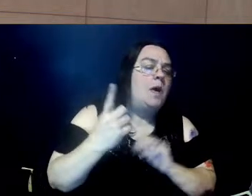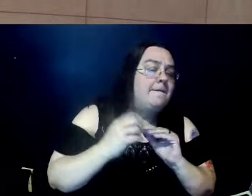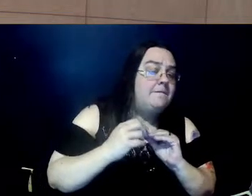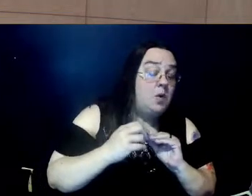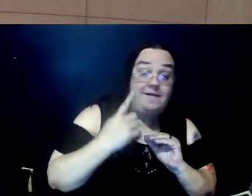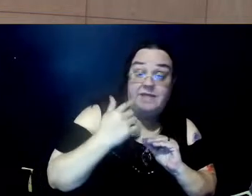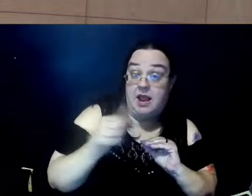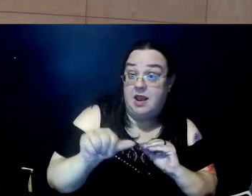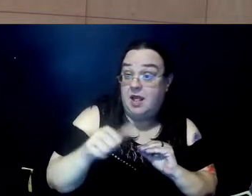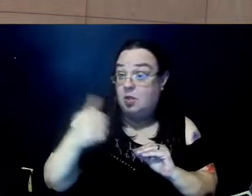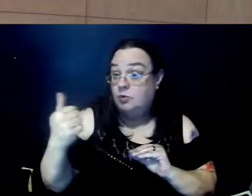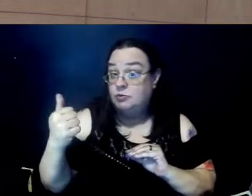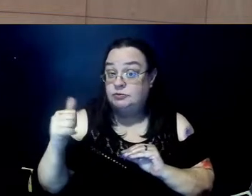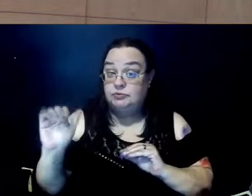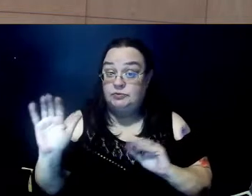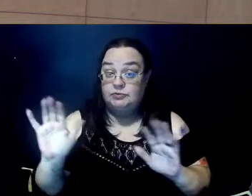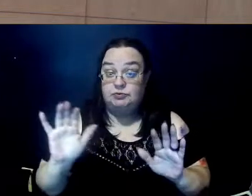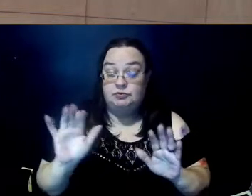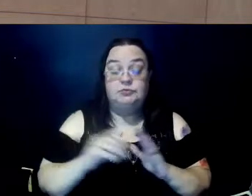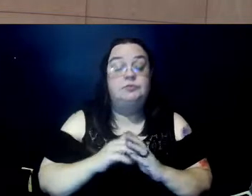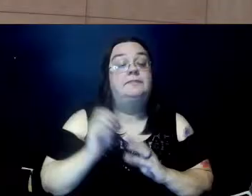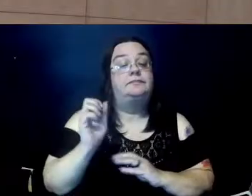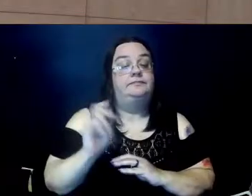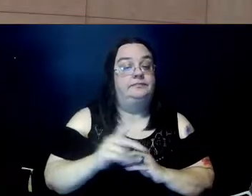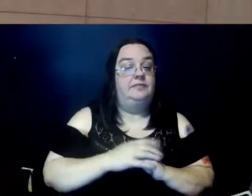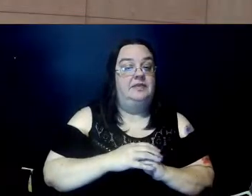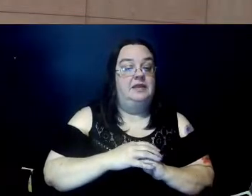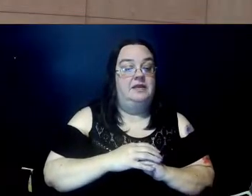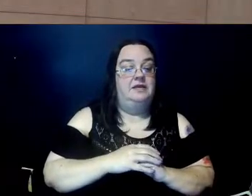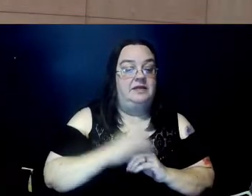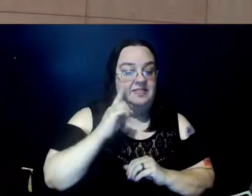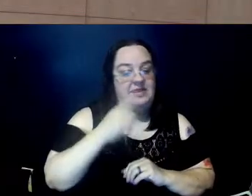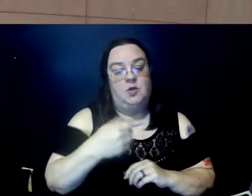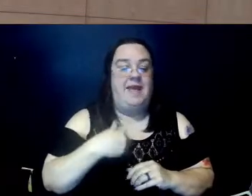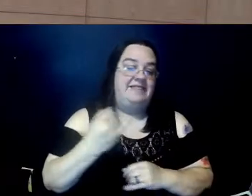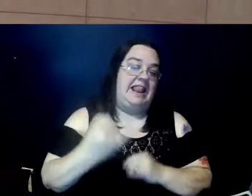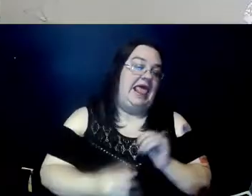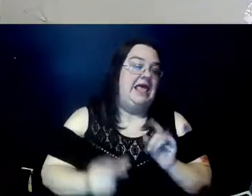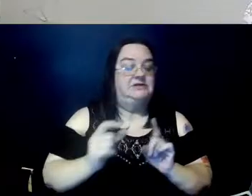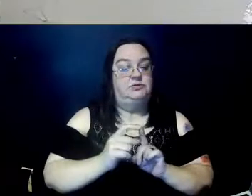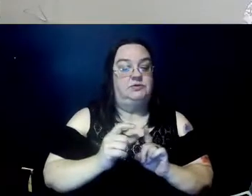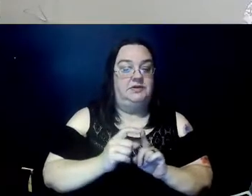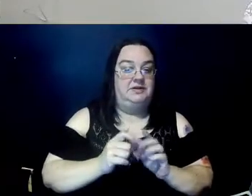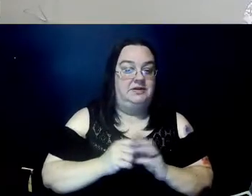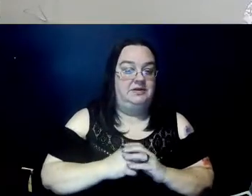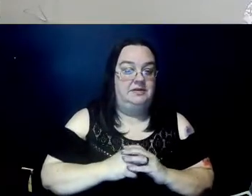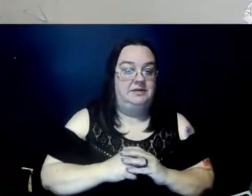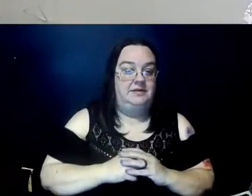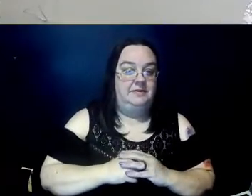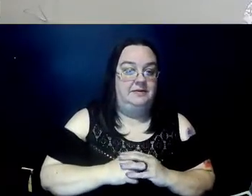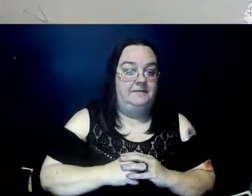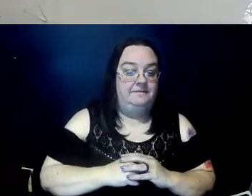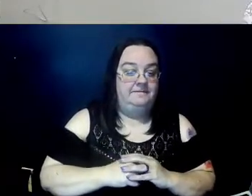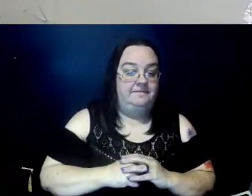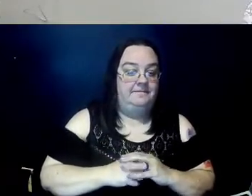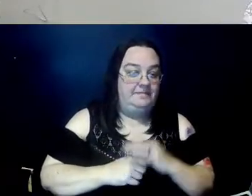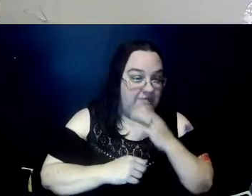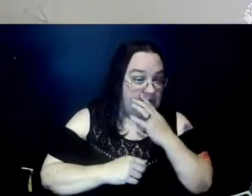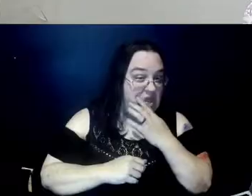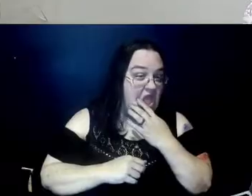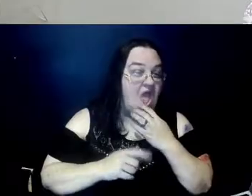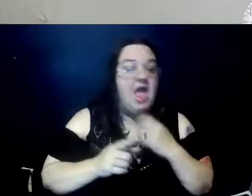any others? All right. I think you get the last word. Yes, I should do. Does it work?